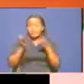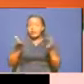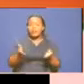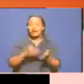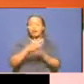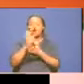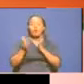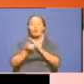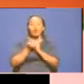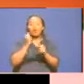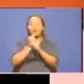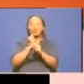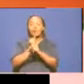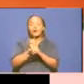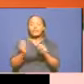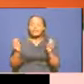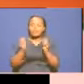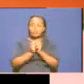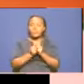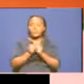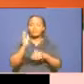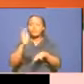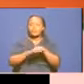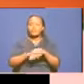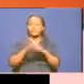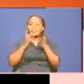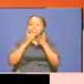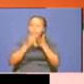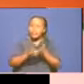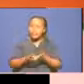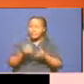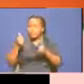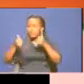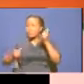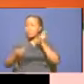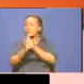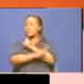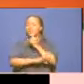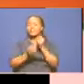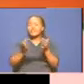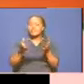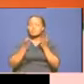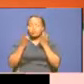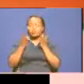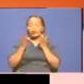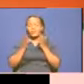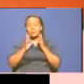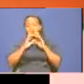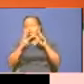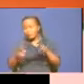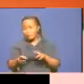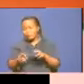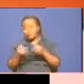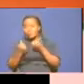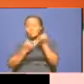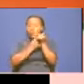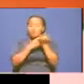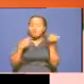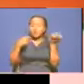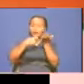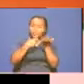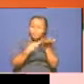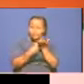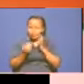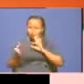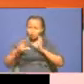together to gather data to see which countries require our support mm-hmm. in terms of helping, in terms of the technical know-how yeah.